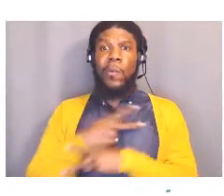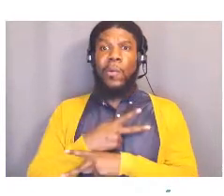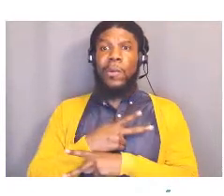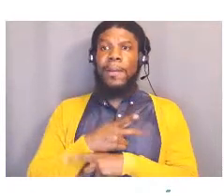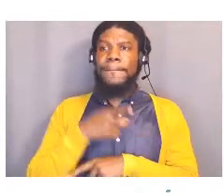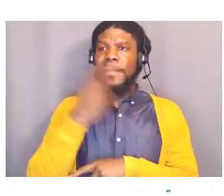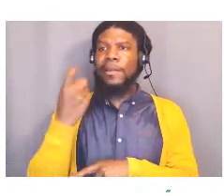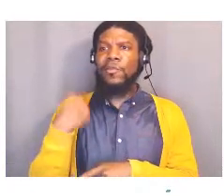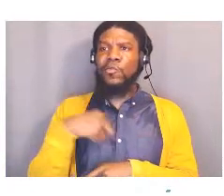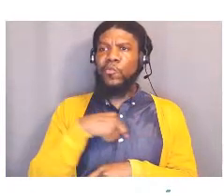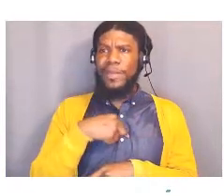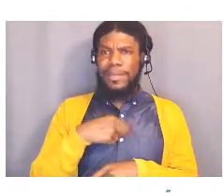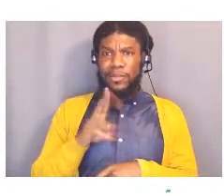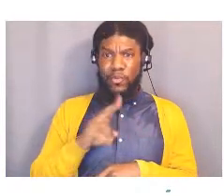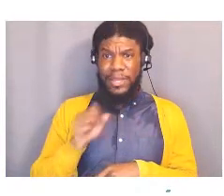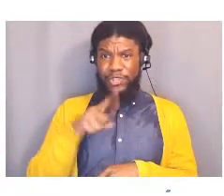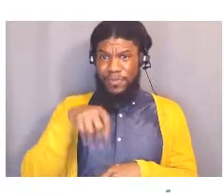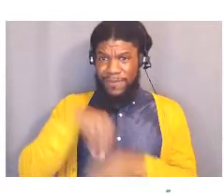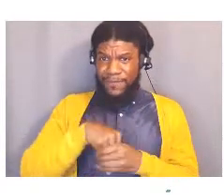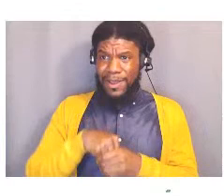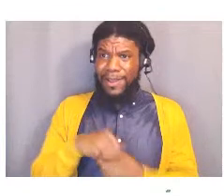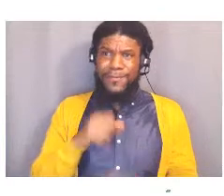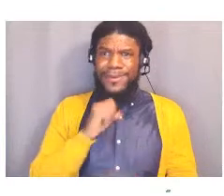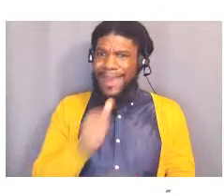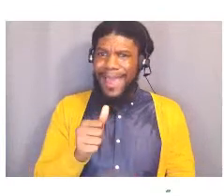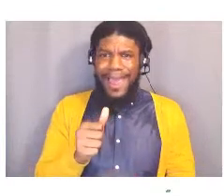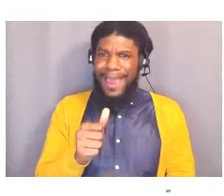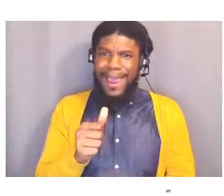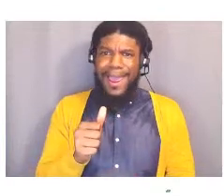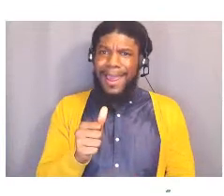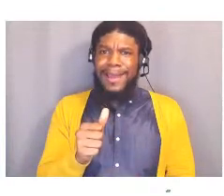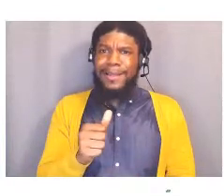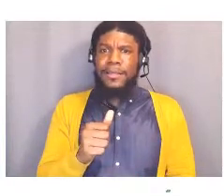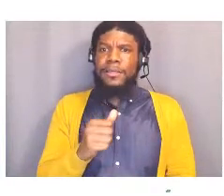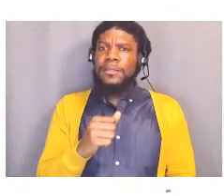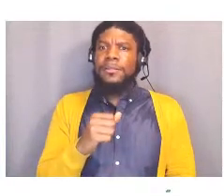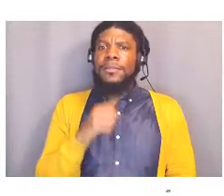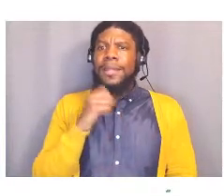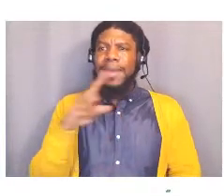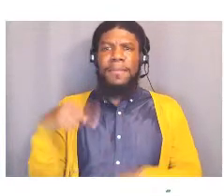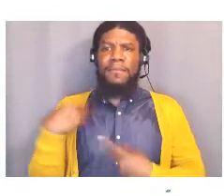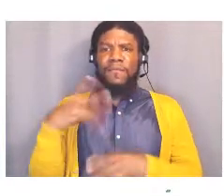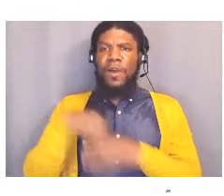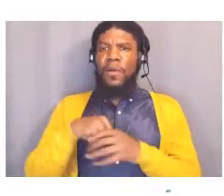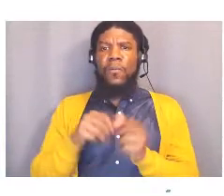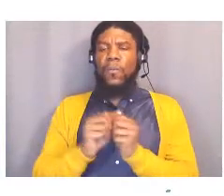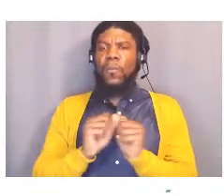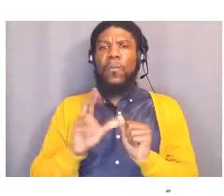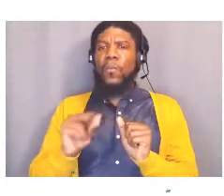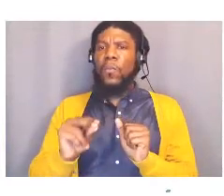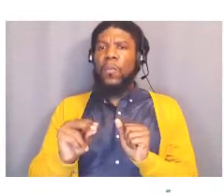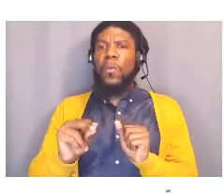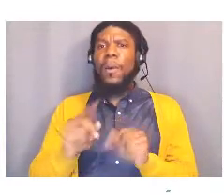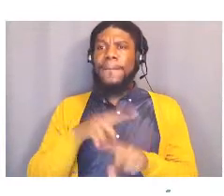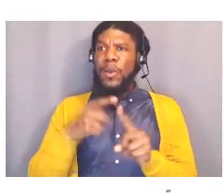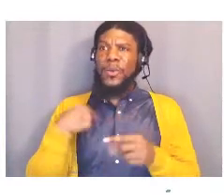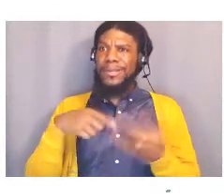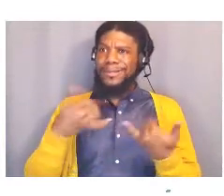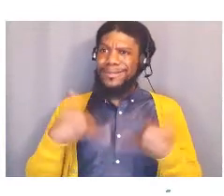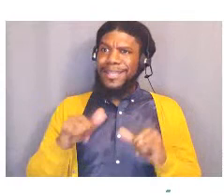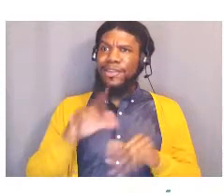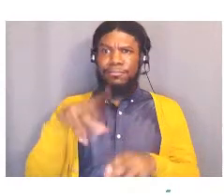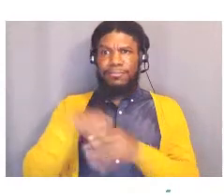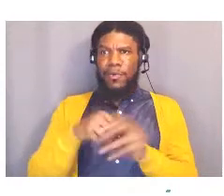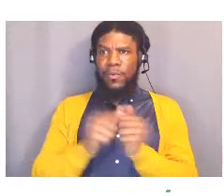been involved. So what do? We support the children. We support ourselves. We join the